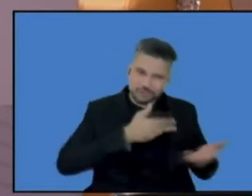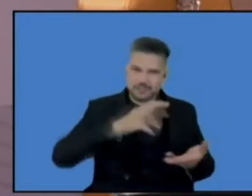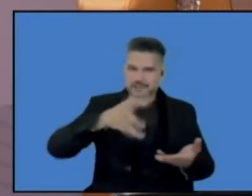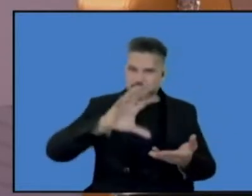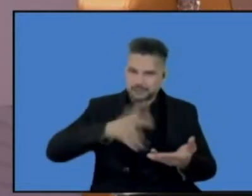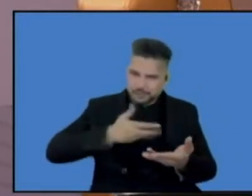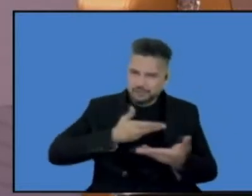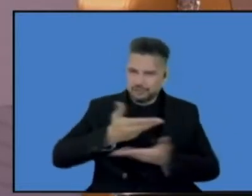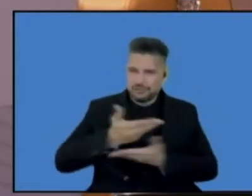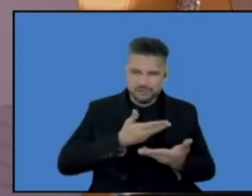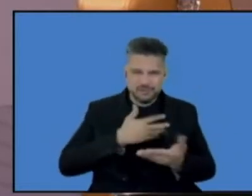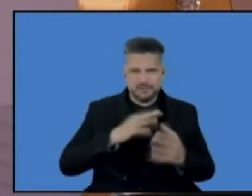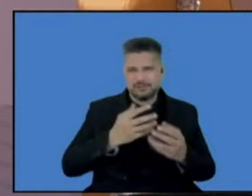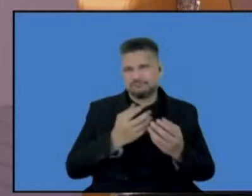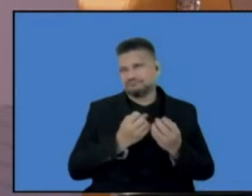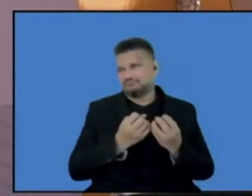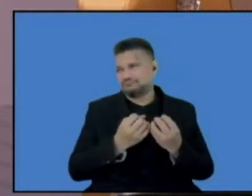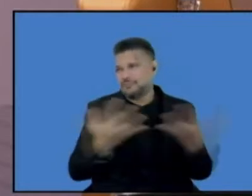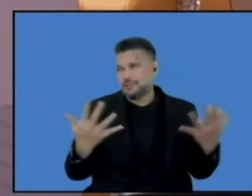19